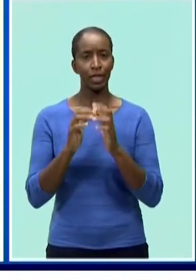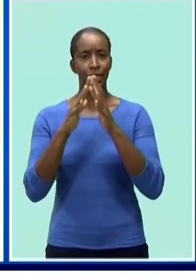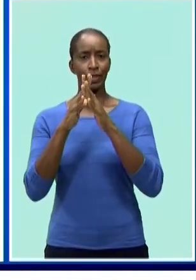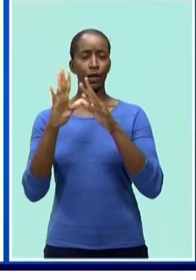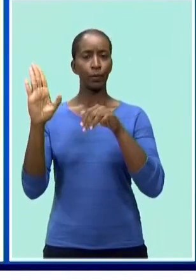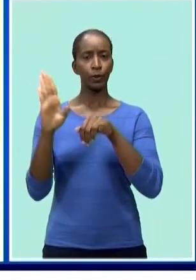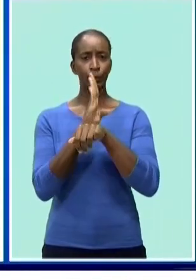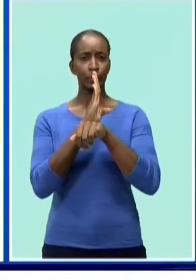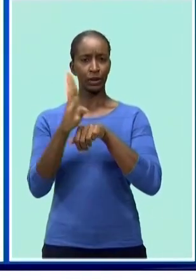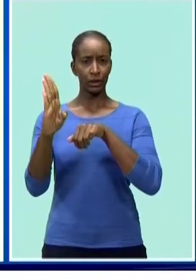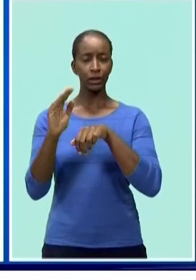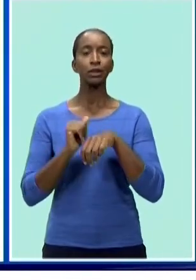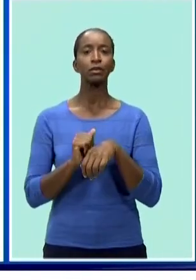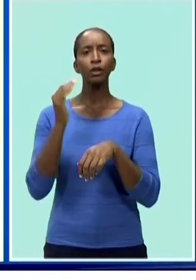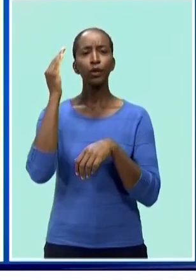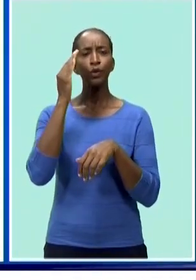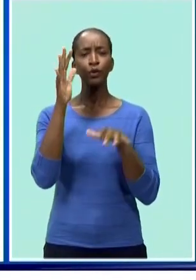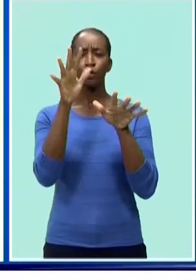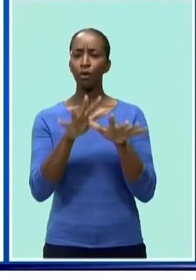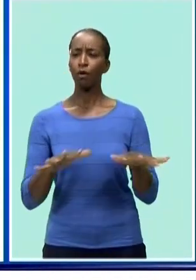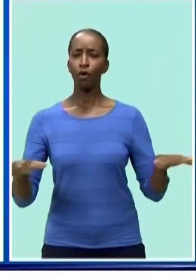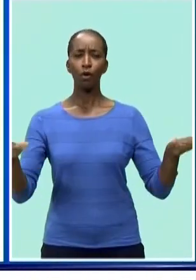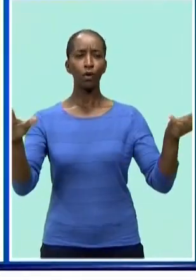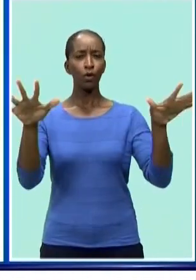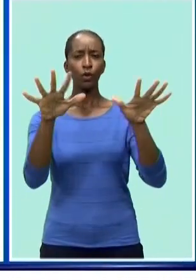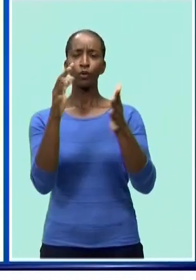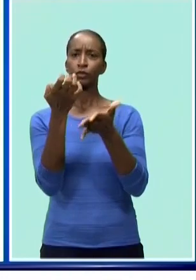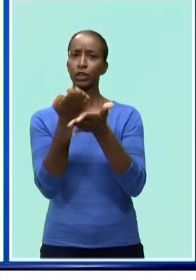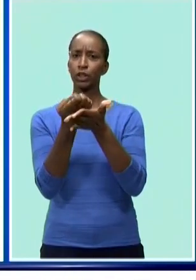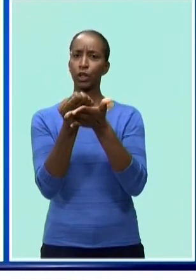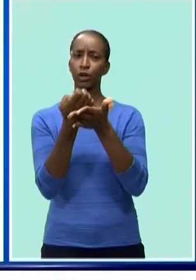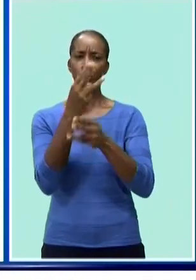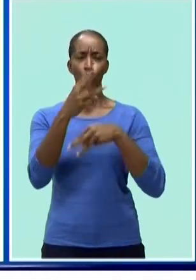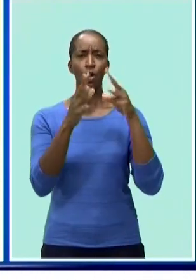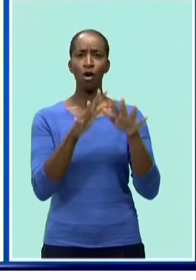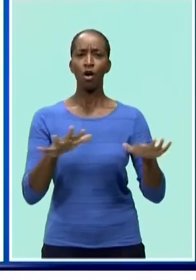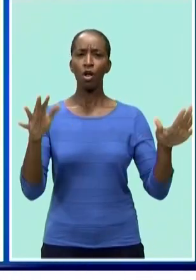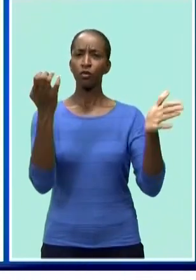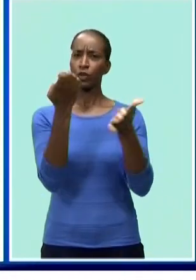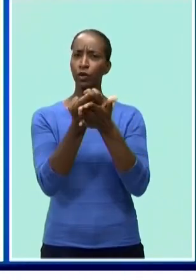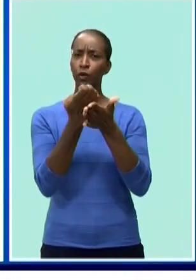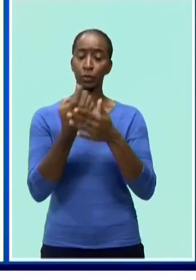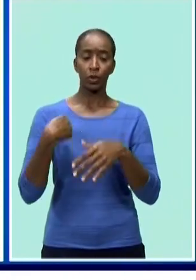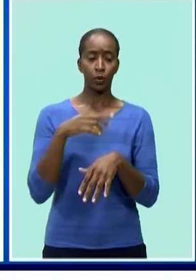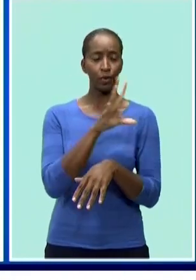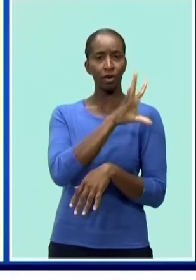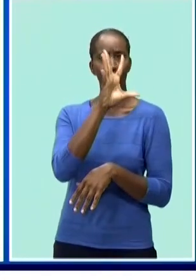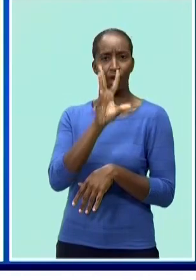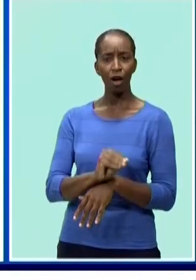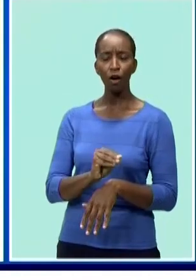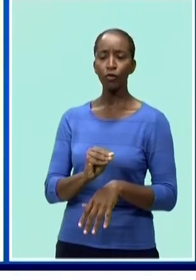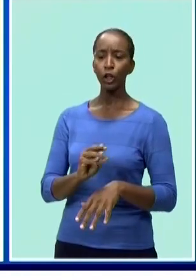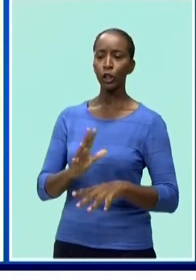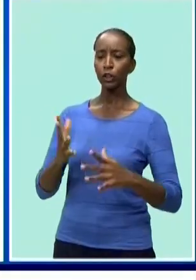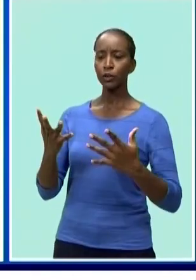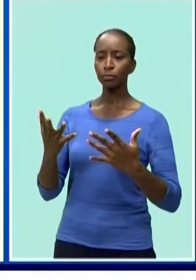political economy, us Africans do not have a voice. We are not at the table sitting next to